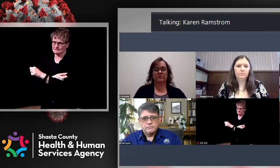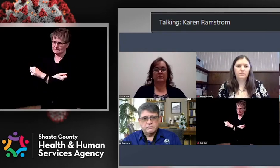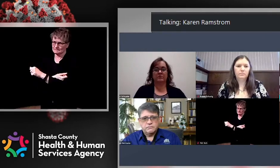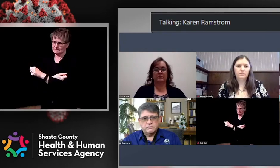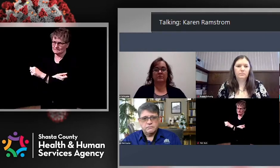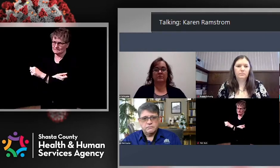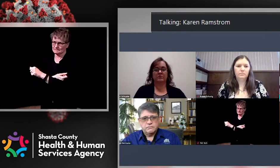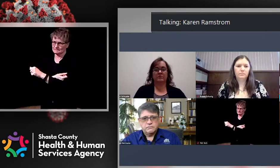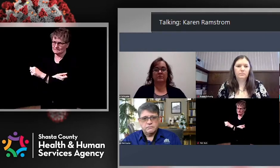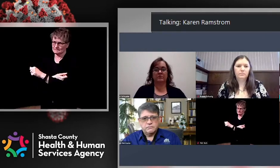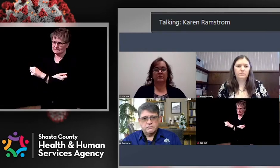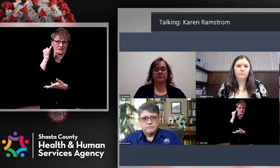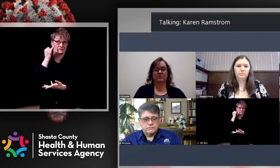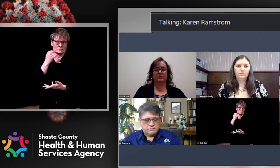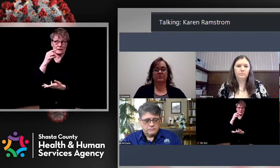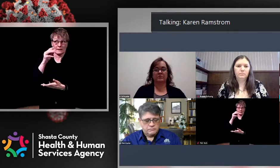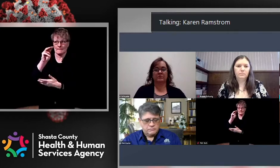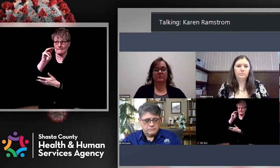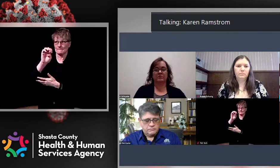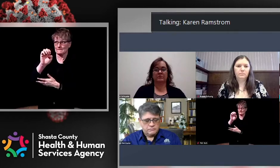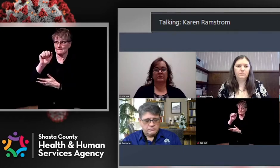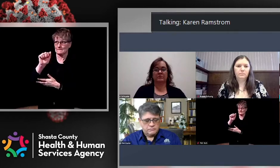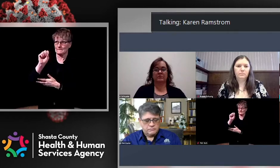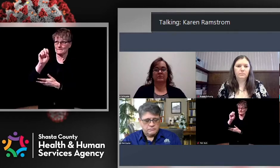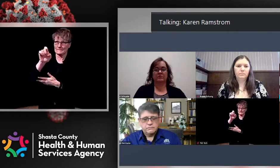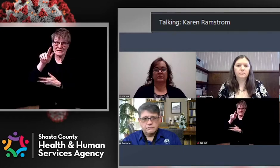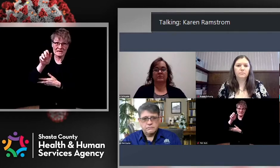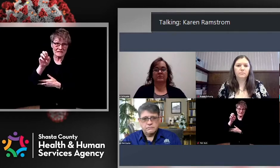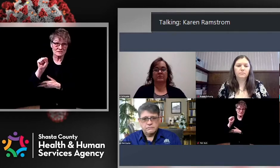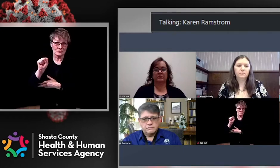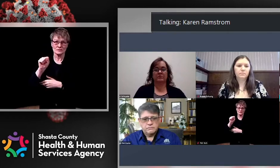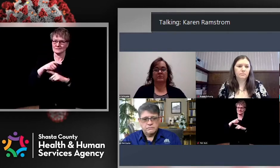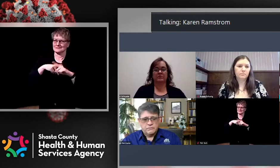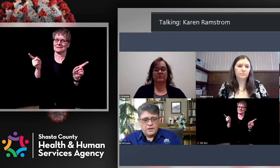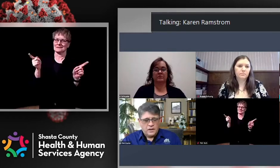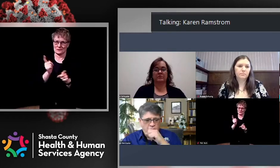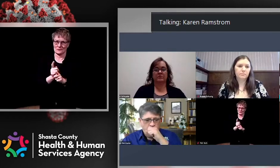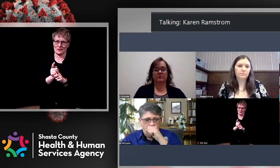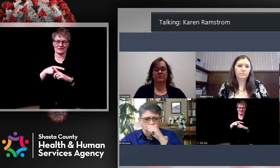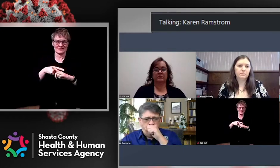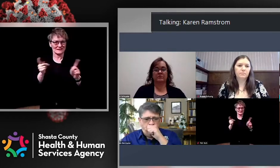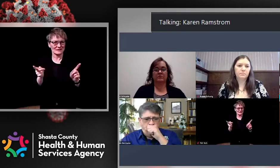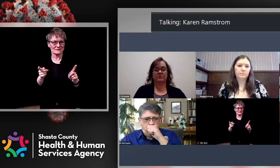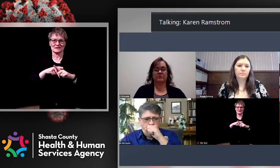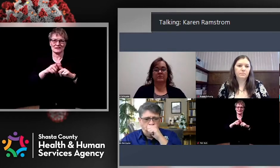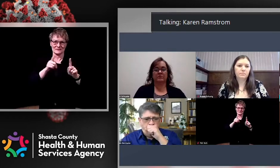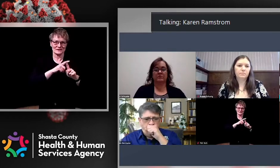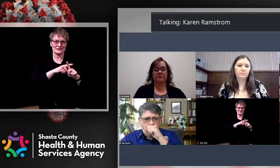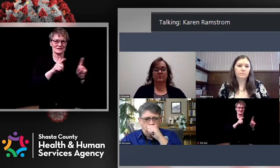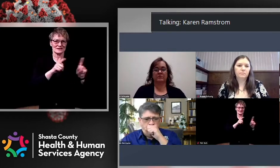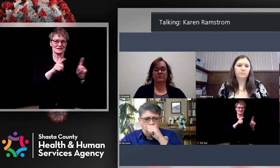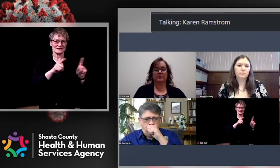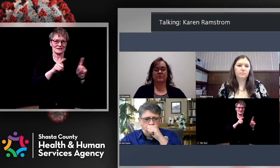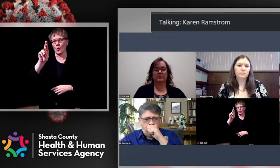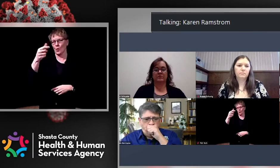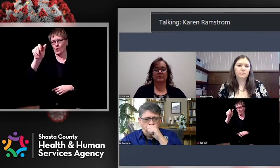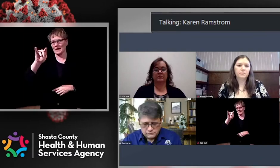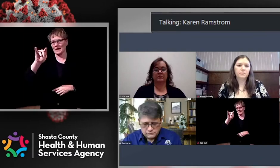for example. You have a different vaccine for rubella. You have a different vaccine for pertussis. They are different organisms.